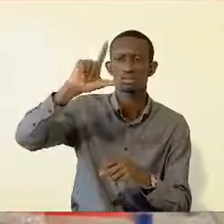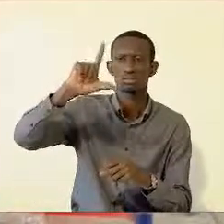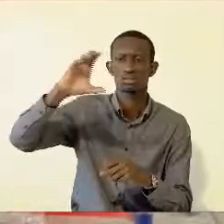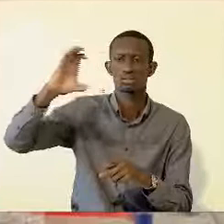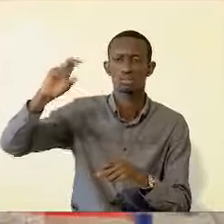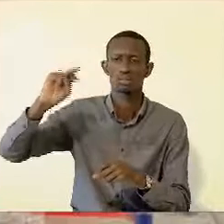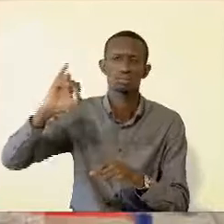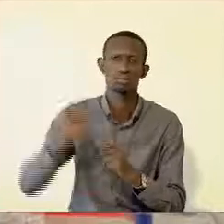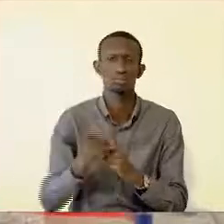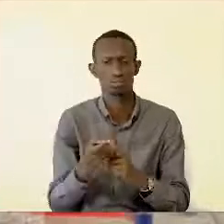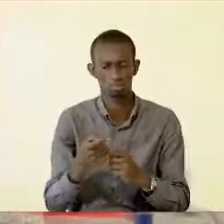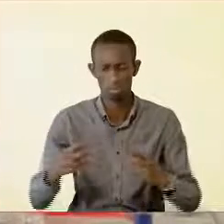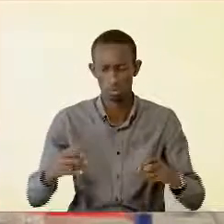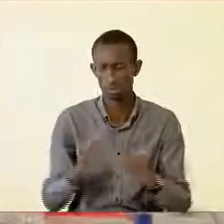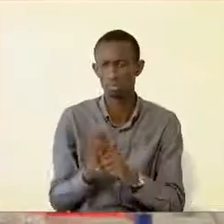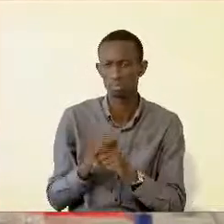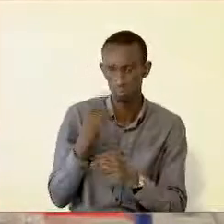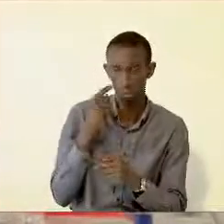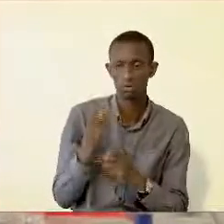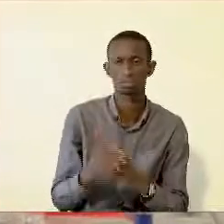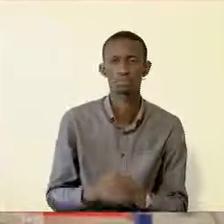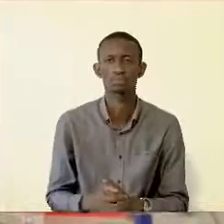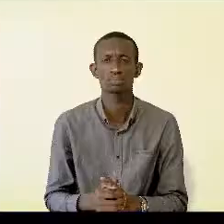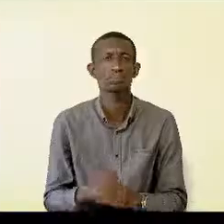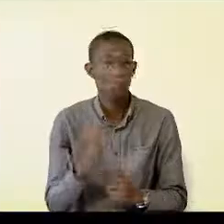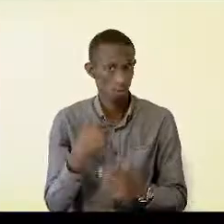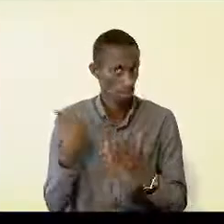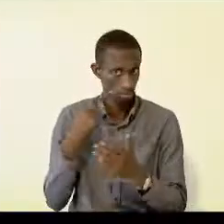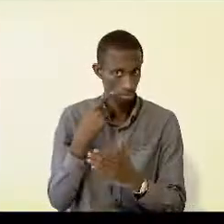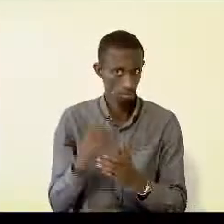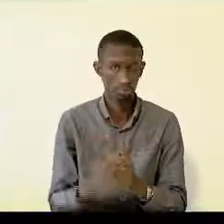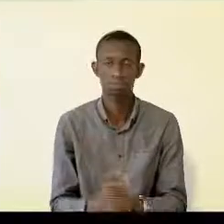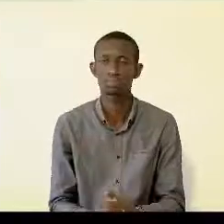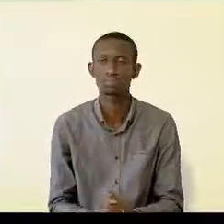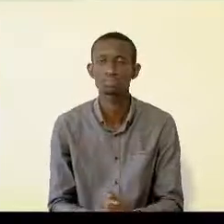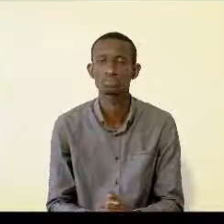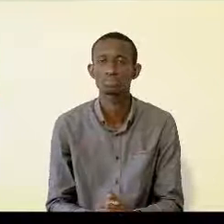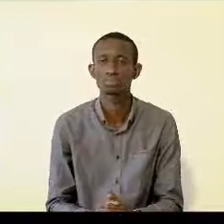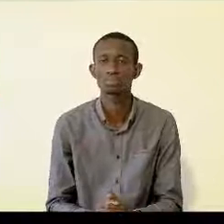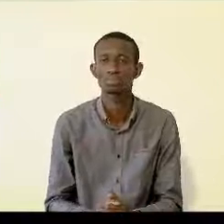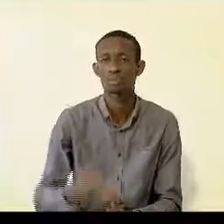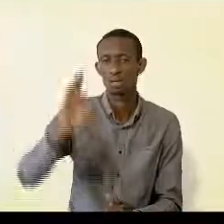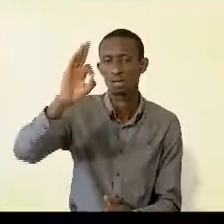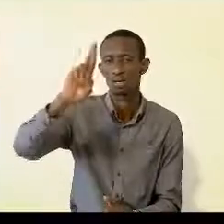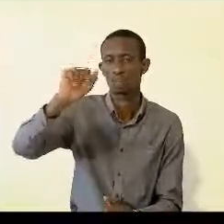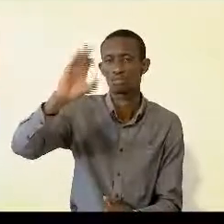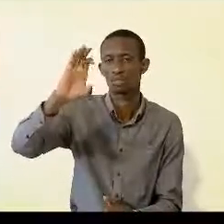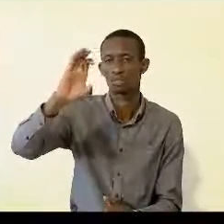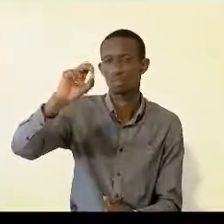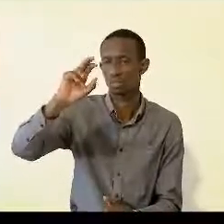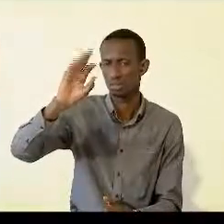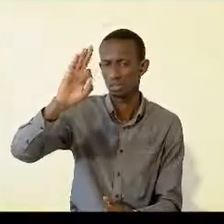find in aluminosilicates. And as I said, francium is radioactive,